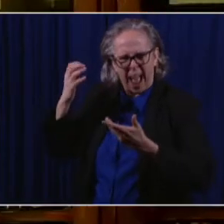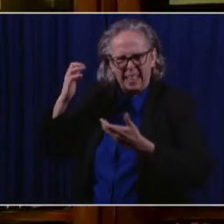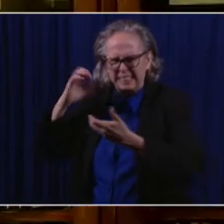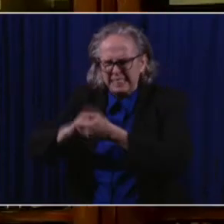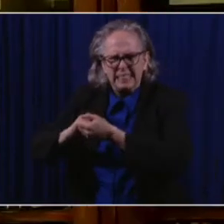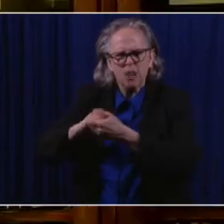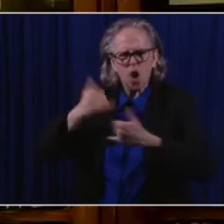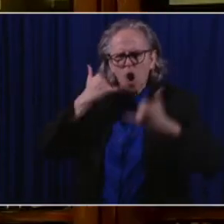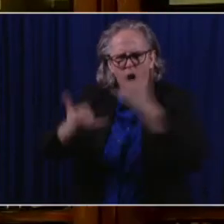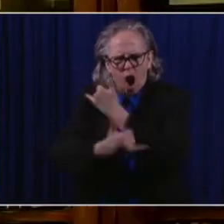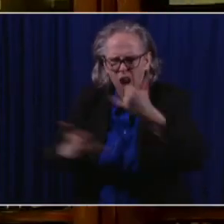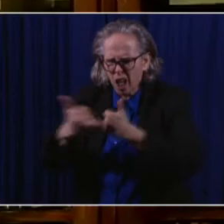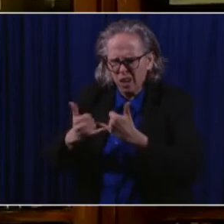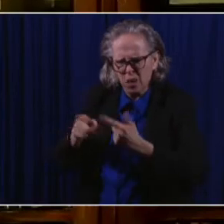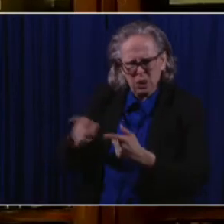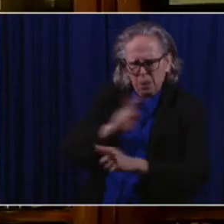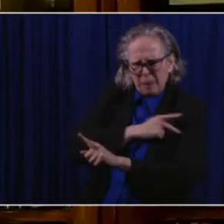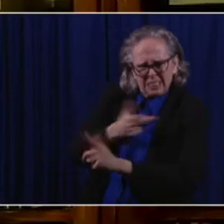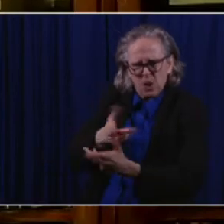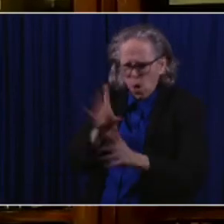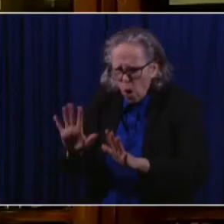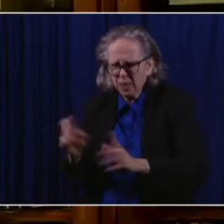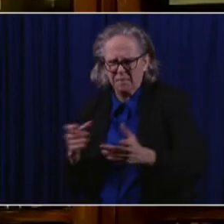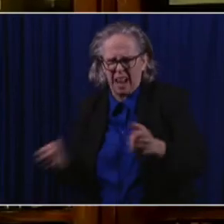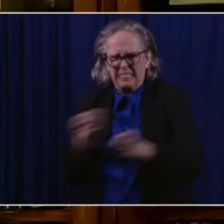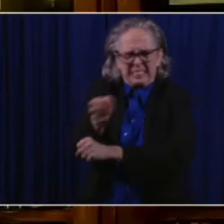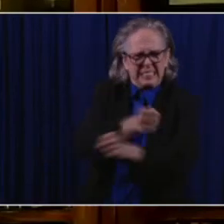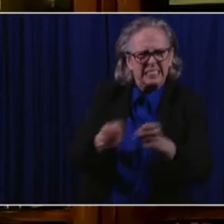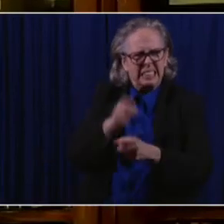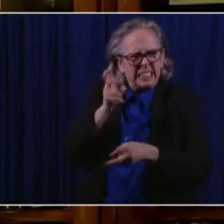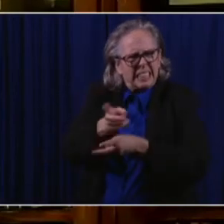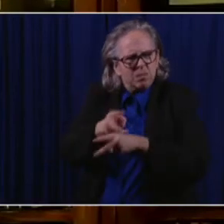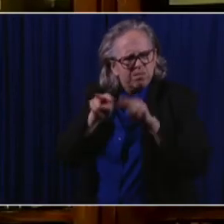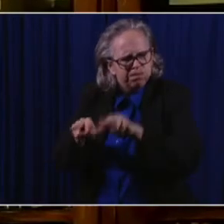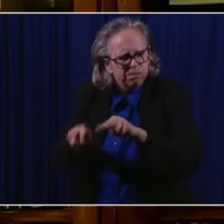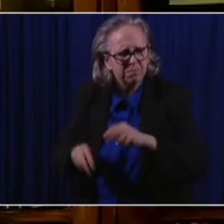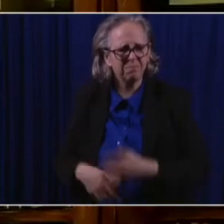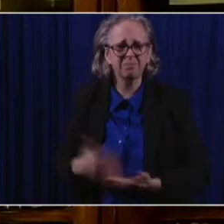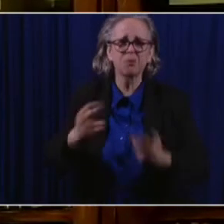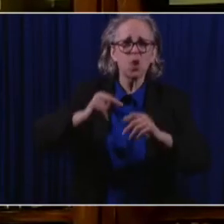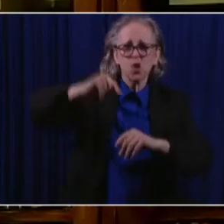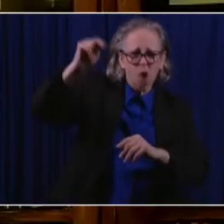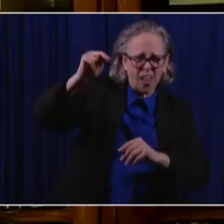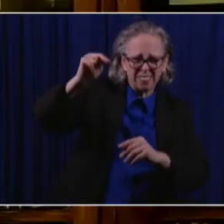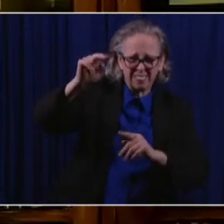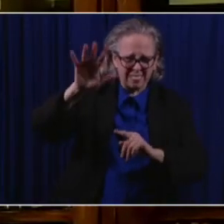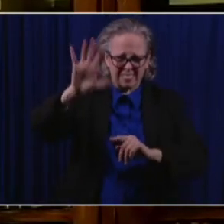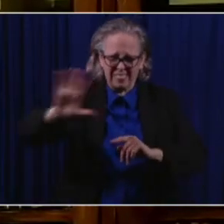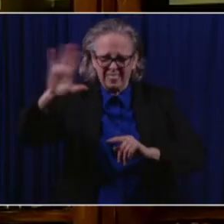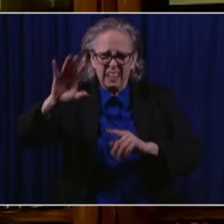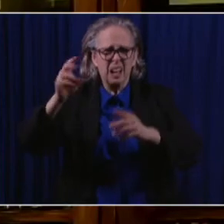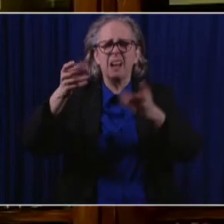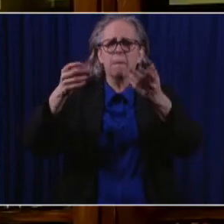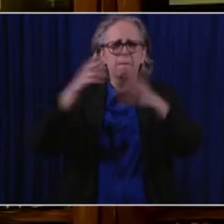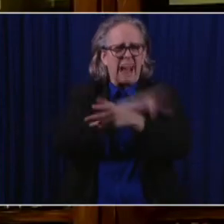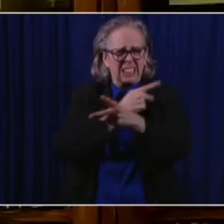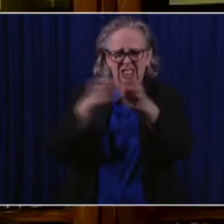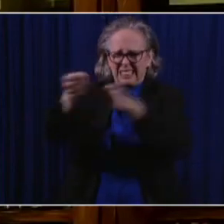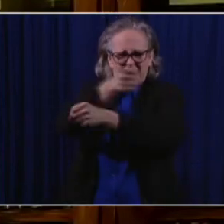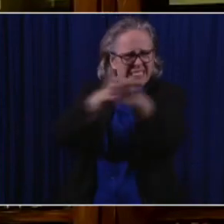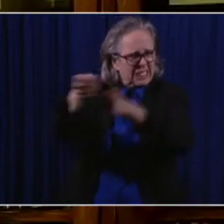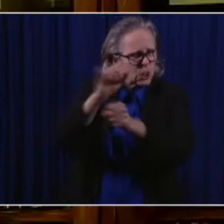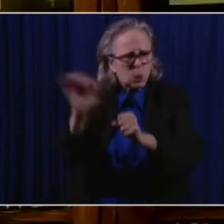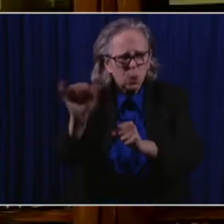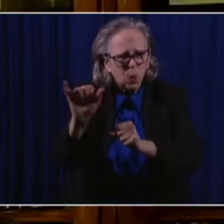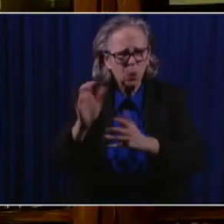side, Wyandotte Memorial in Upper Sandusky trading patients with Avita hospitals in Crawford County, because frankly, they